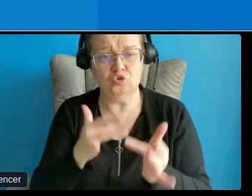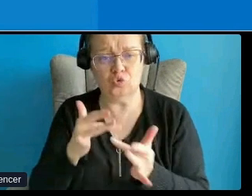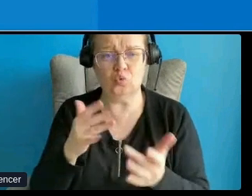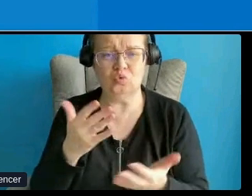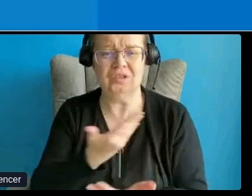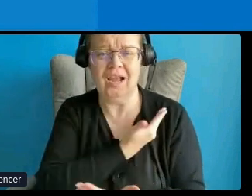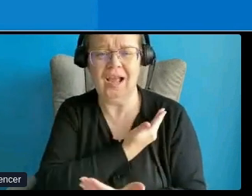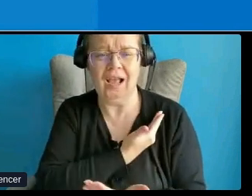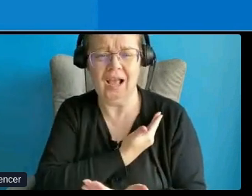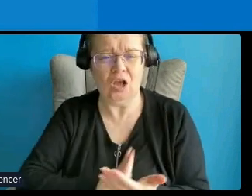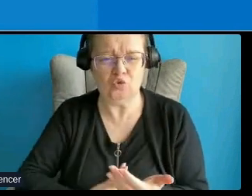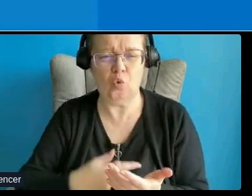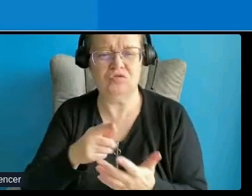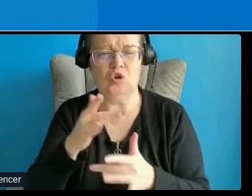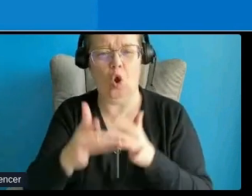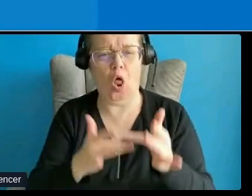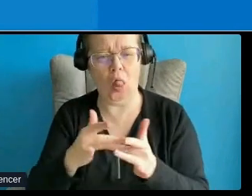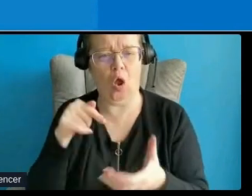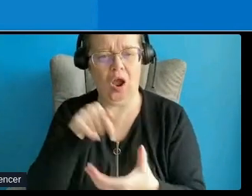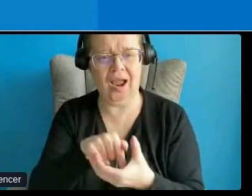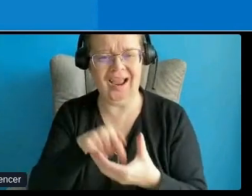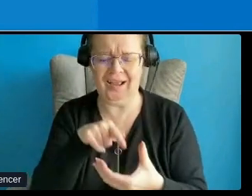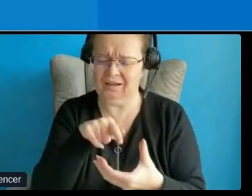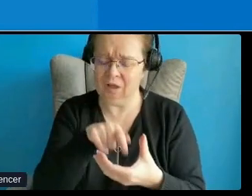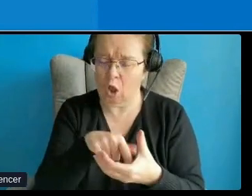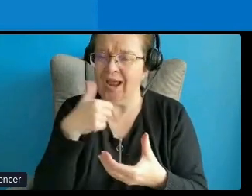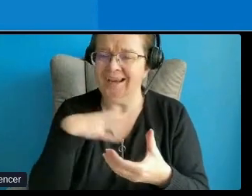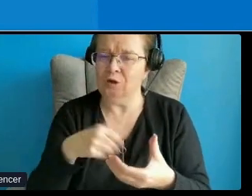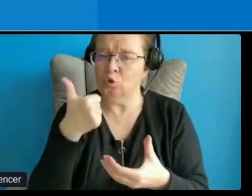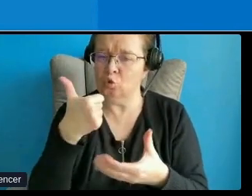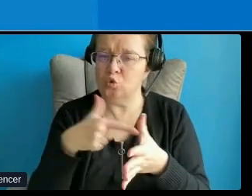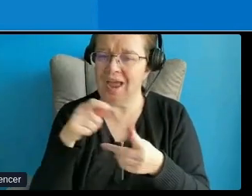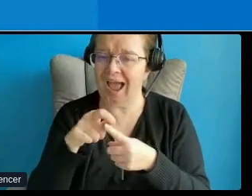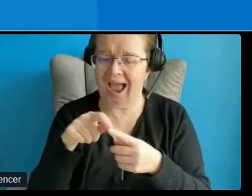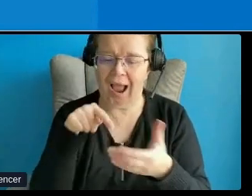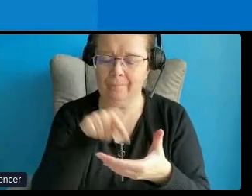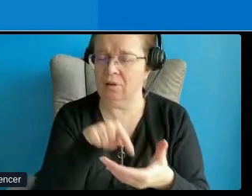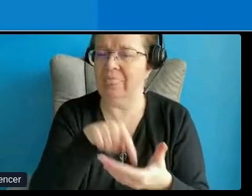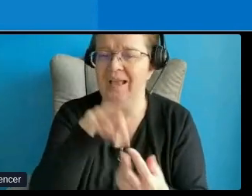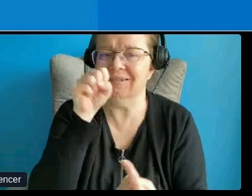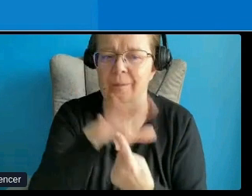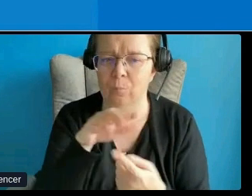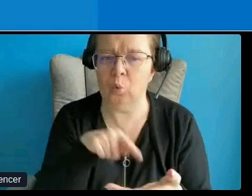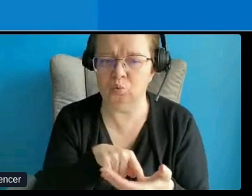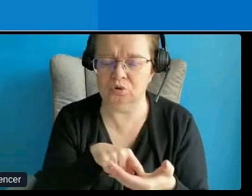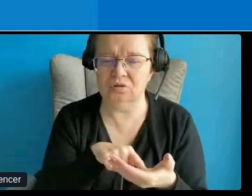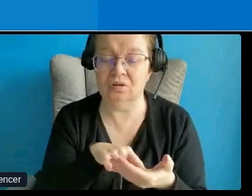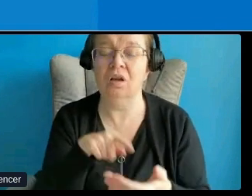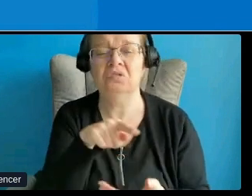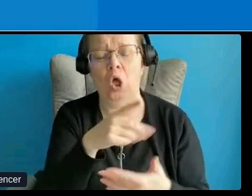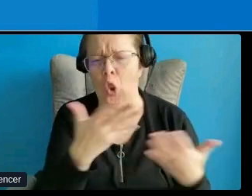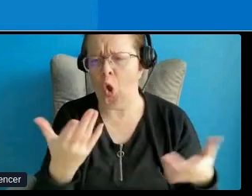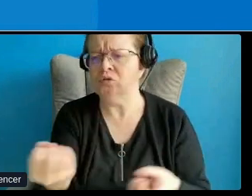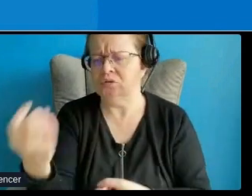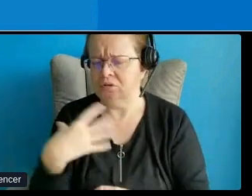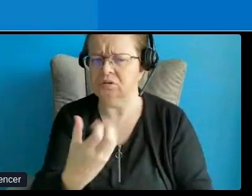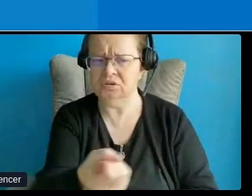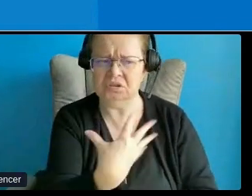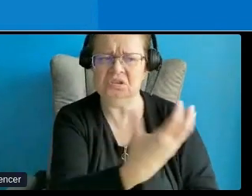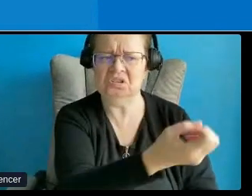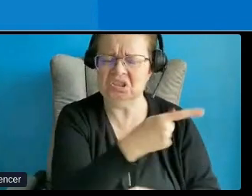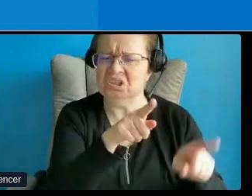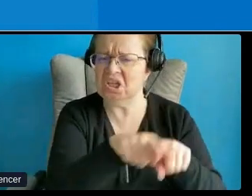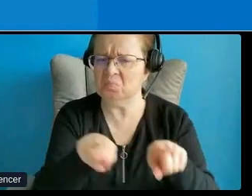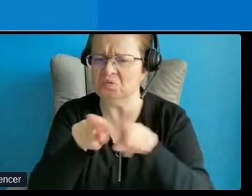good accessibility of apps and websites are key decision-making considerations. I think that came through quite a lot. And